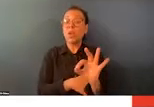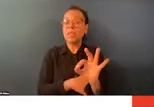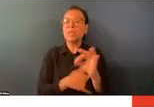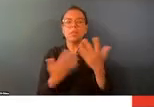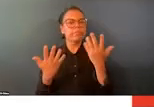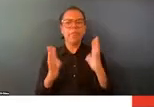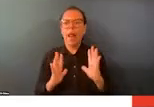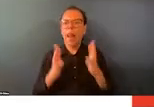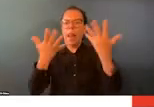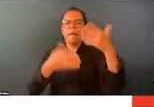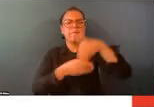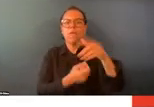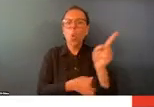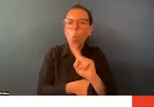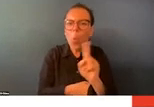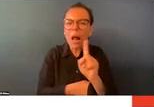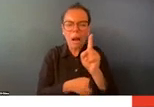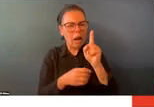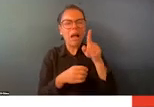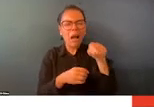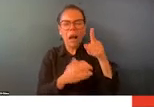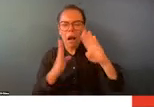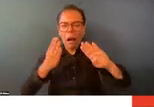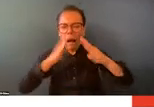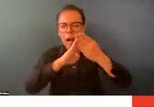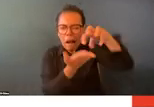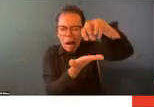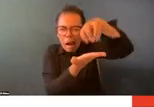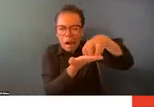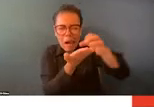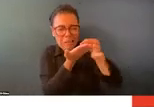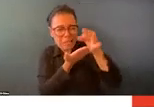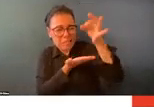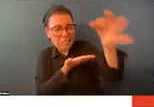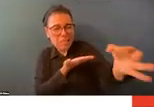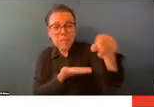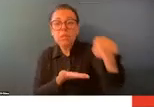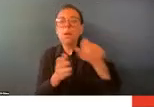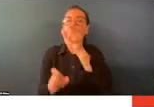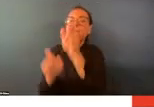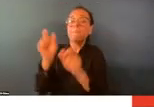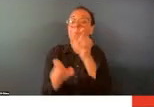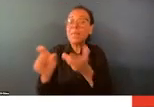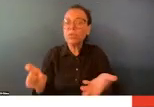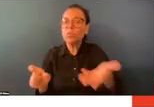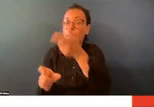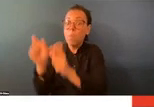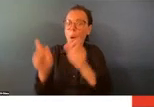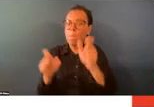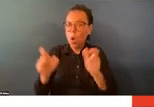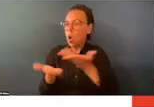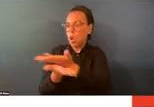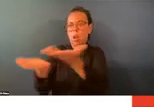of population still lives in rural villages. Tajikistan's rapidly growing population engages